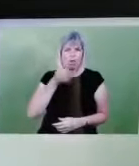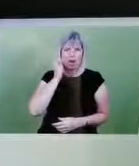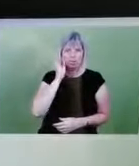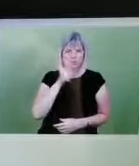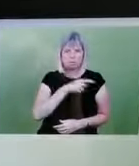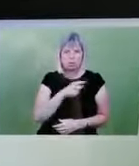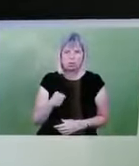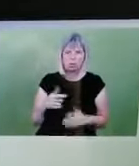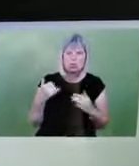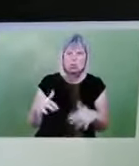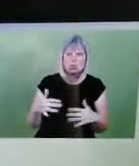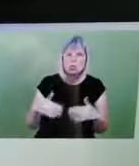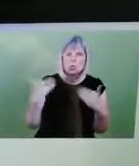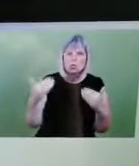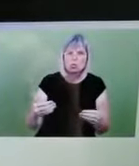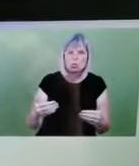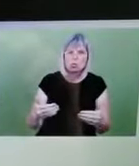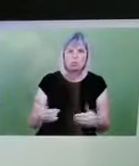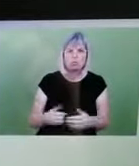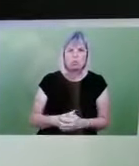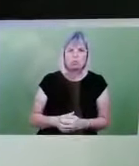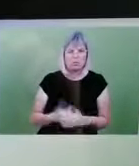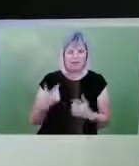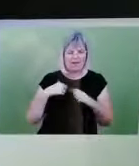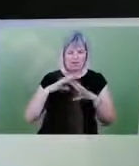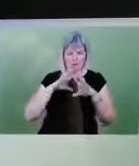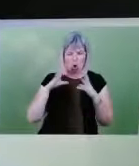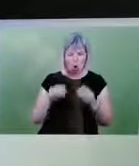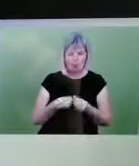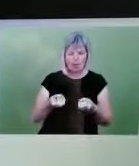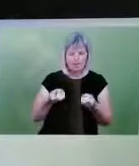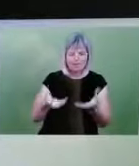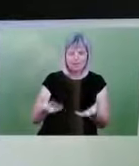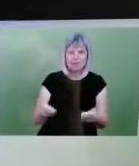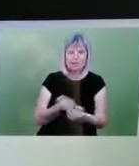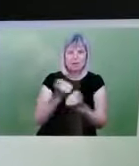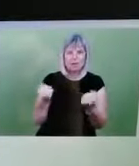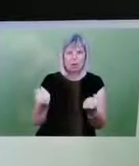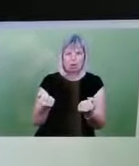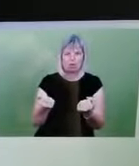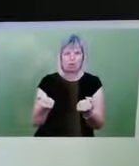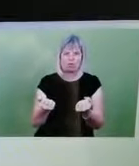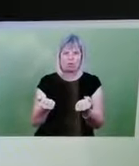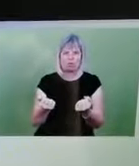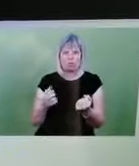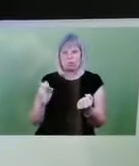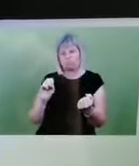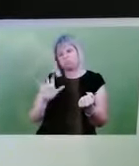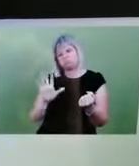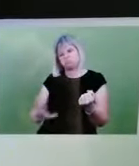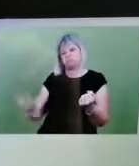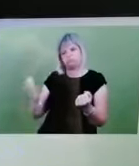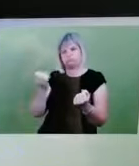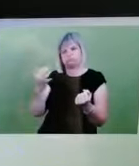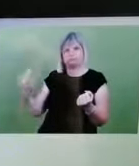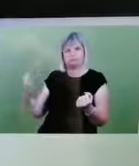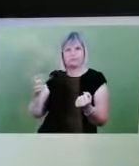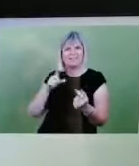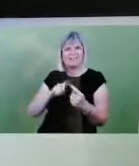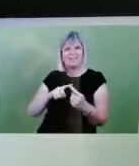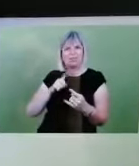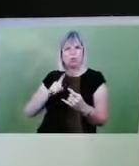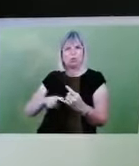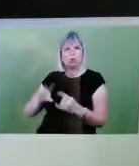local councils with a combined spending power greater than the state budgets of a dozen EU countries. The 2019 manifesto